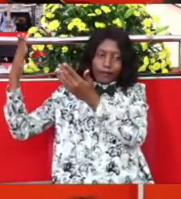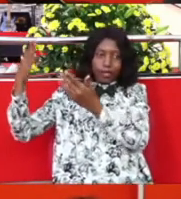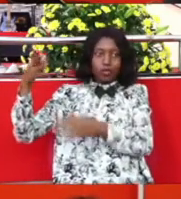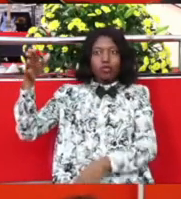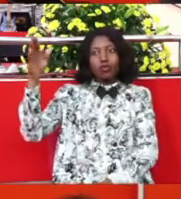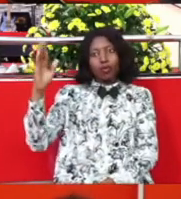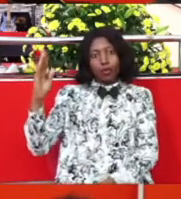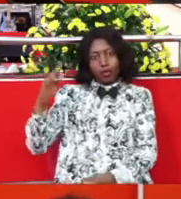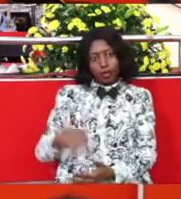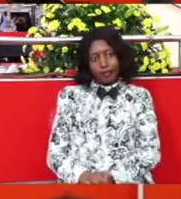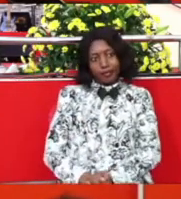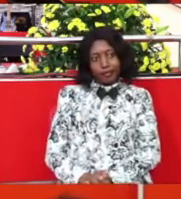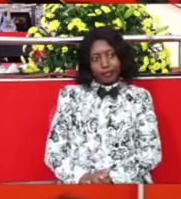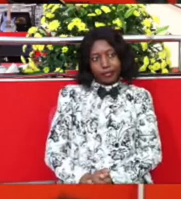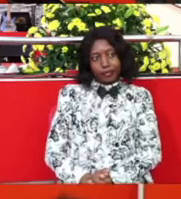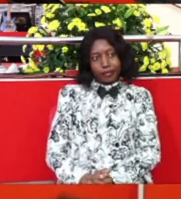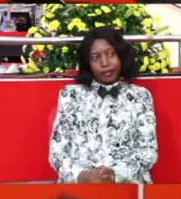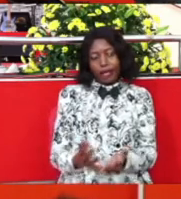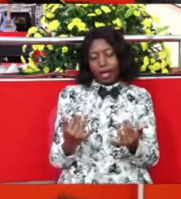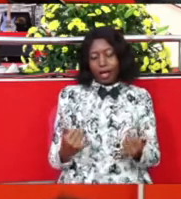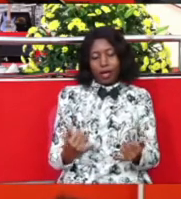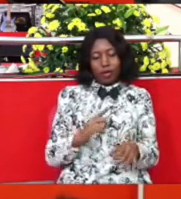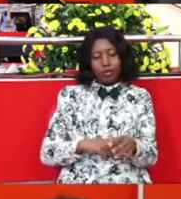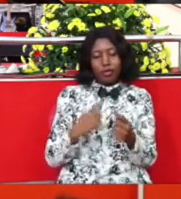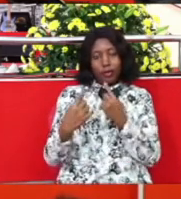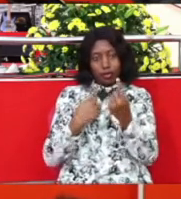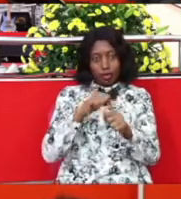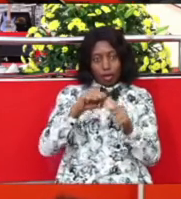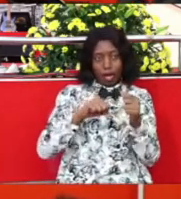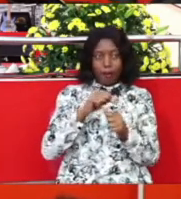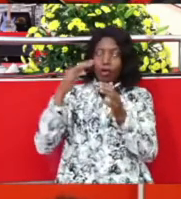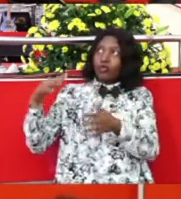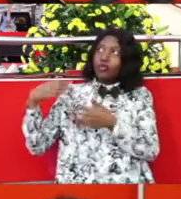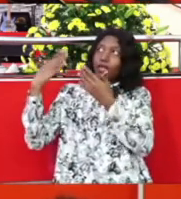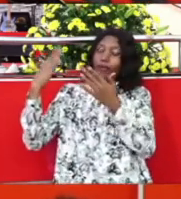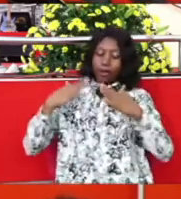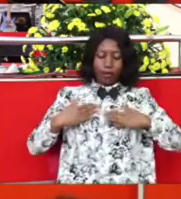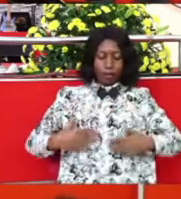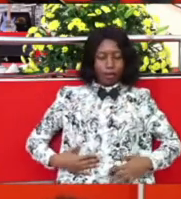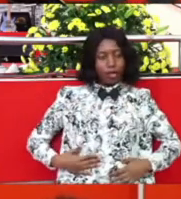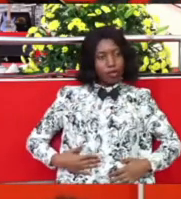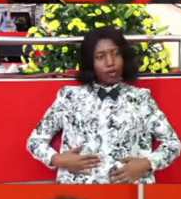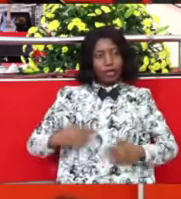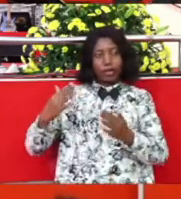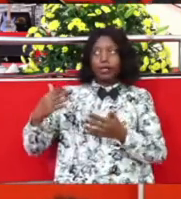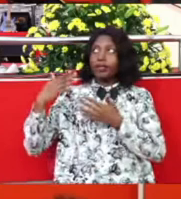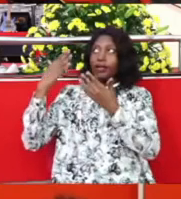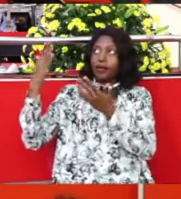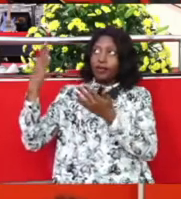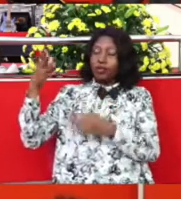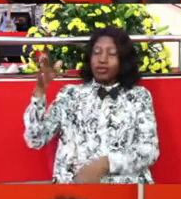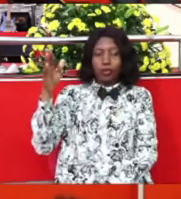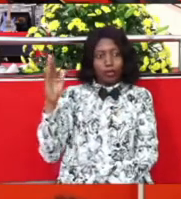dhabihu inayoishi. Now when you are talking about offering your body as a living sacrifice, kutoa mwili wako kama dhabihu